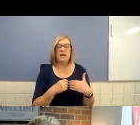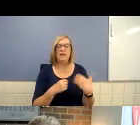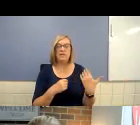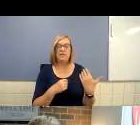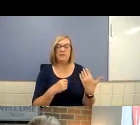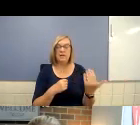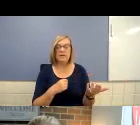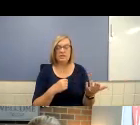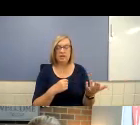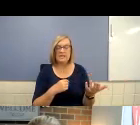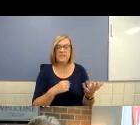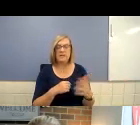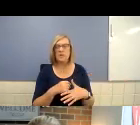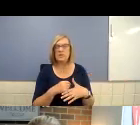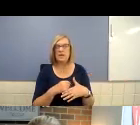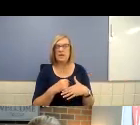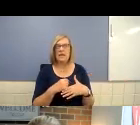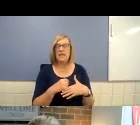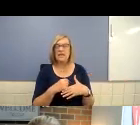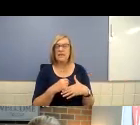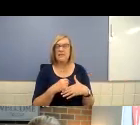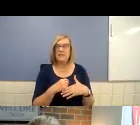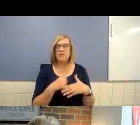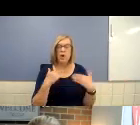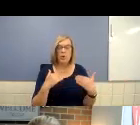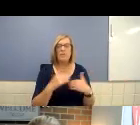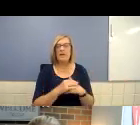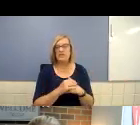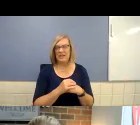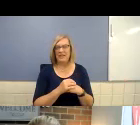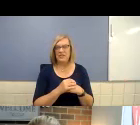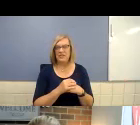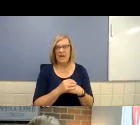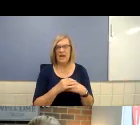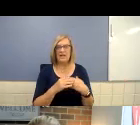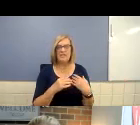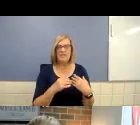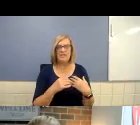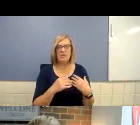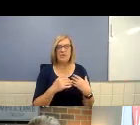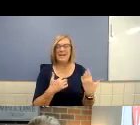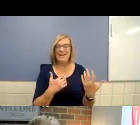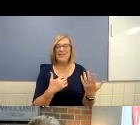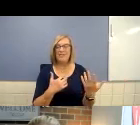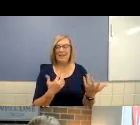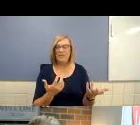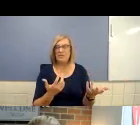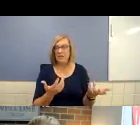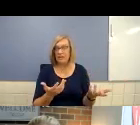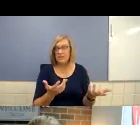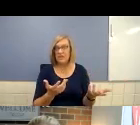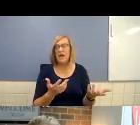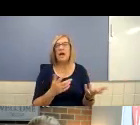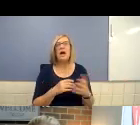take an additional ITP course that is totally based on English as your native language